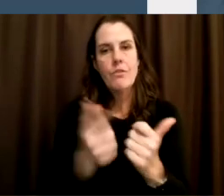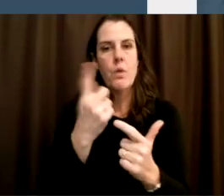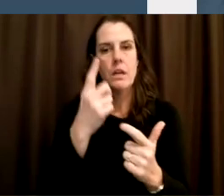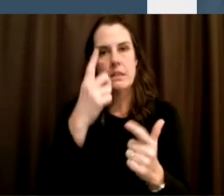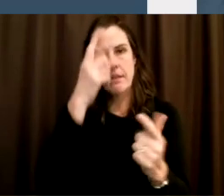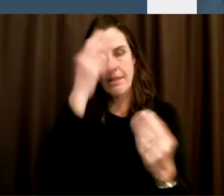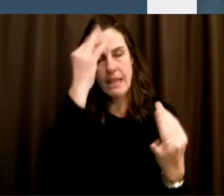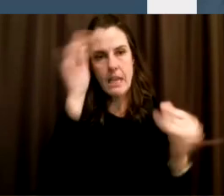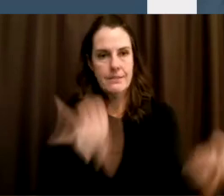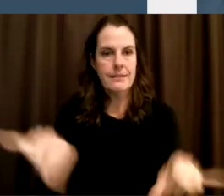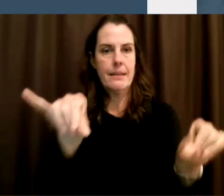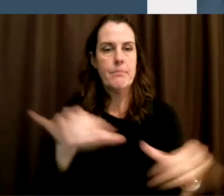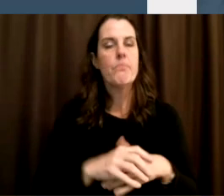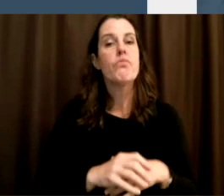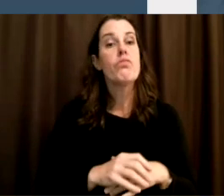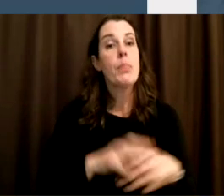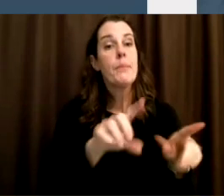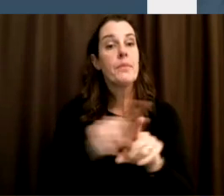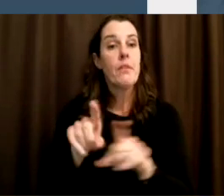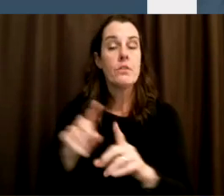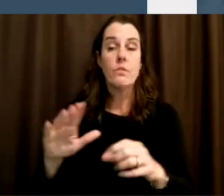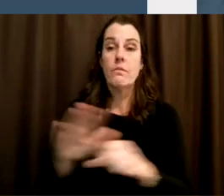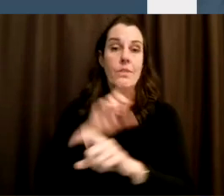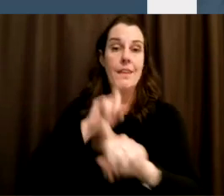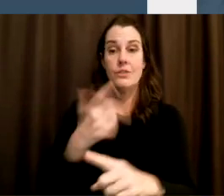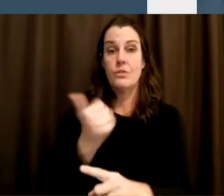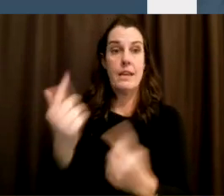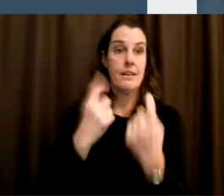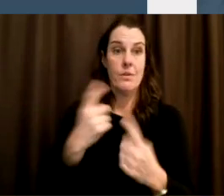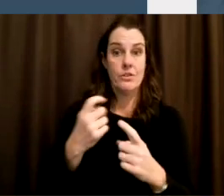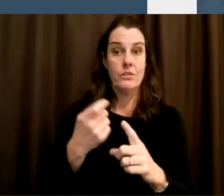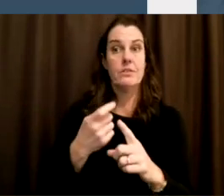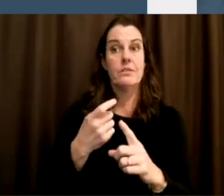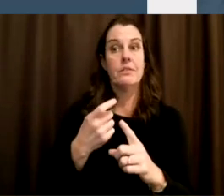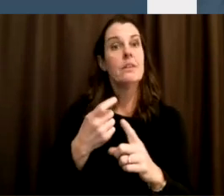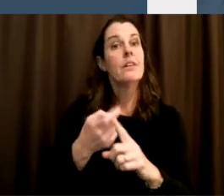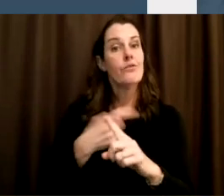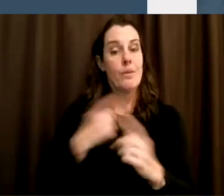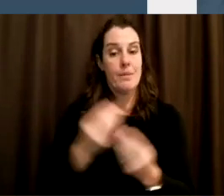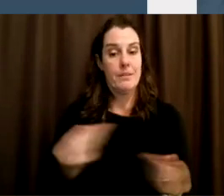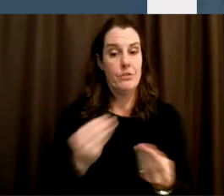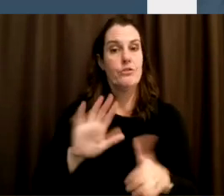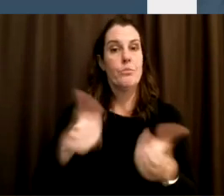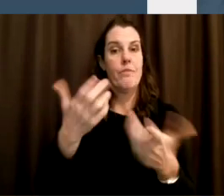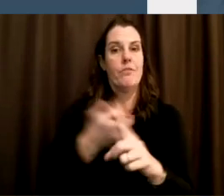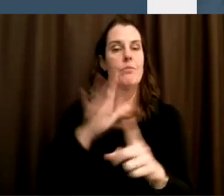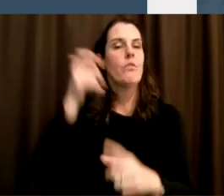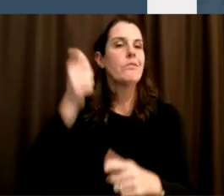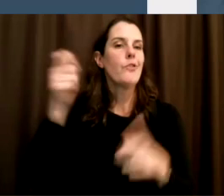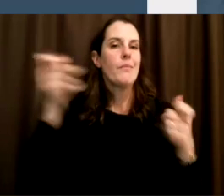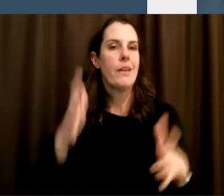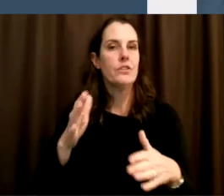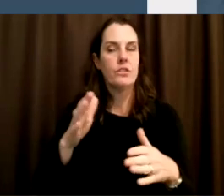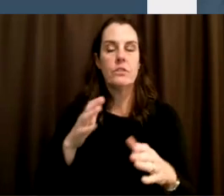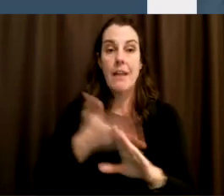Also, pulling and fully answering any questions from the materials provided by your grant manager well in